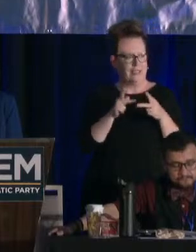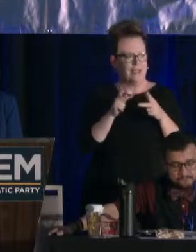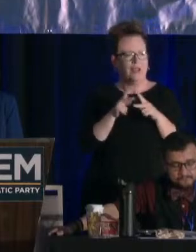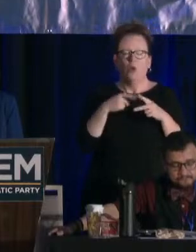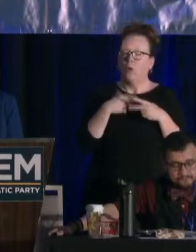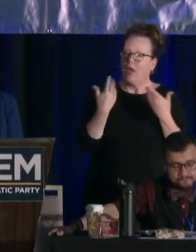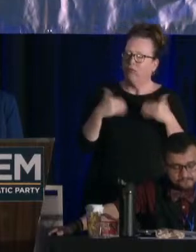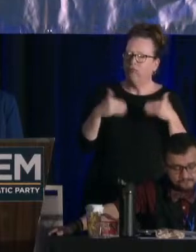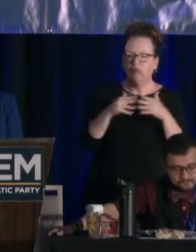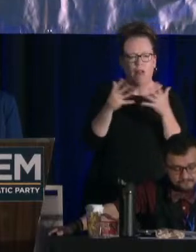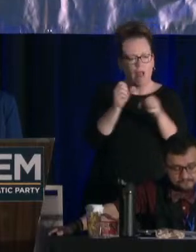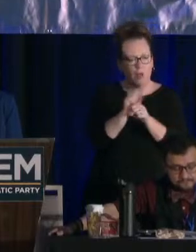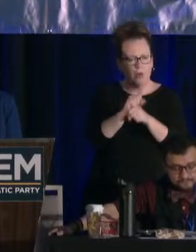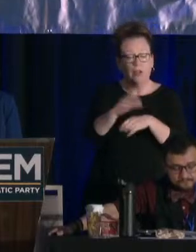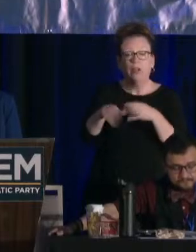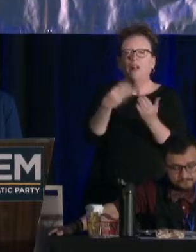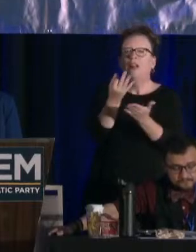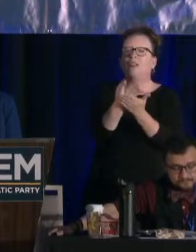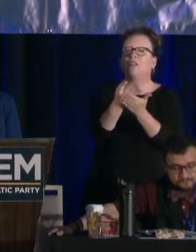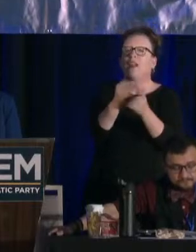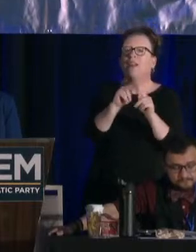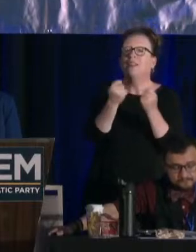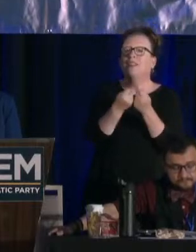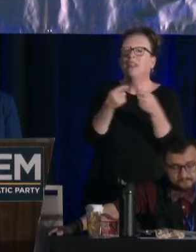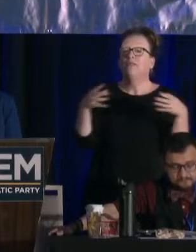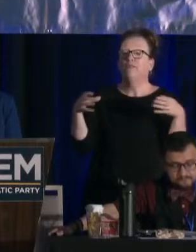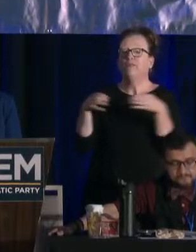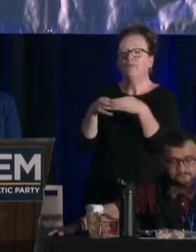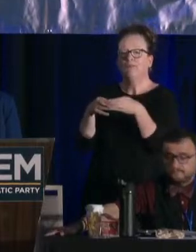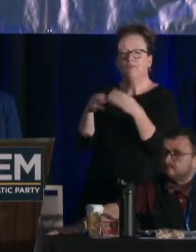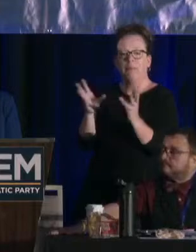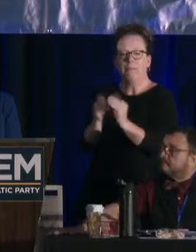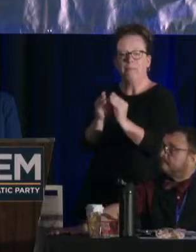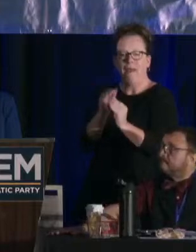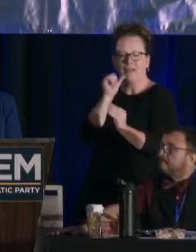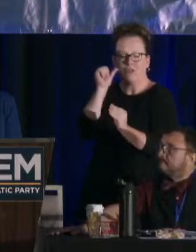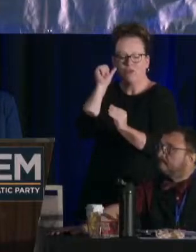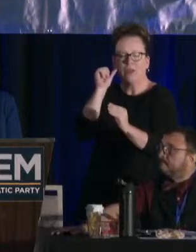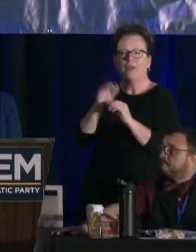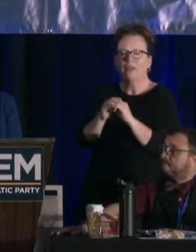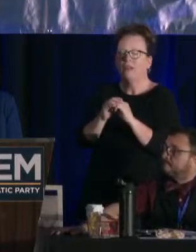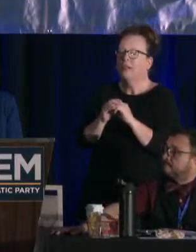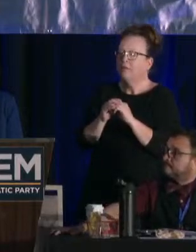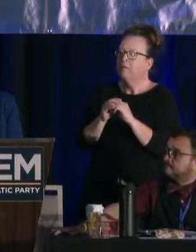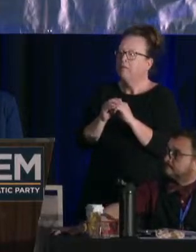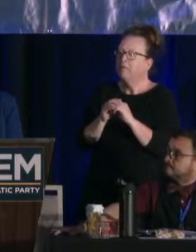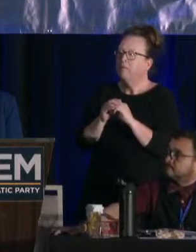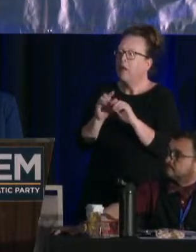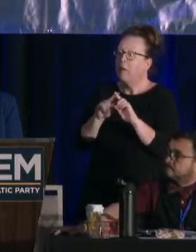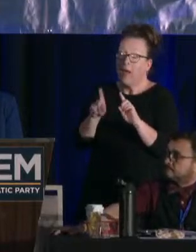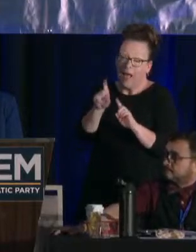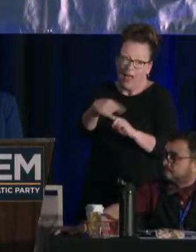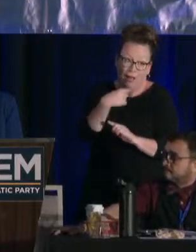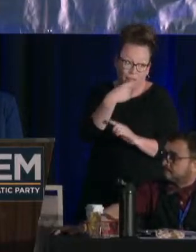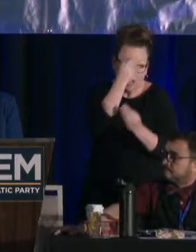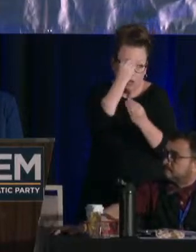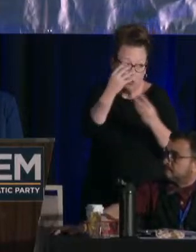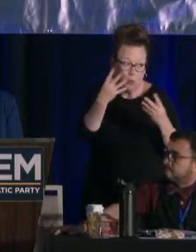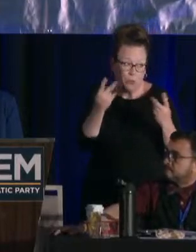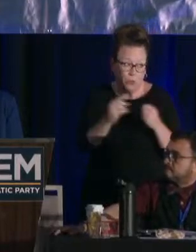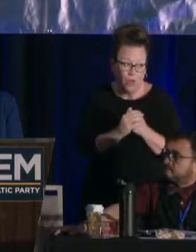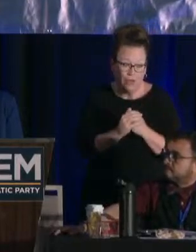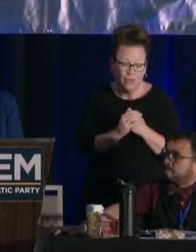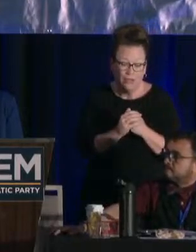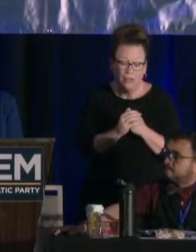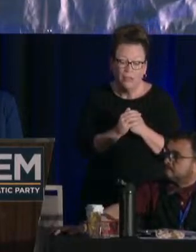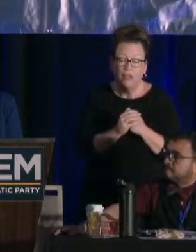us. The finance team met yesterday and we established our quorum, but I must say that